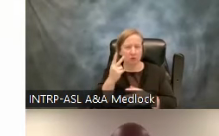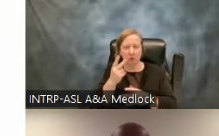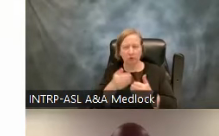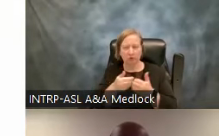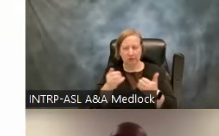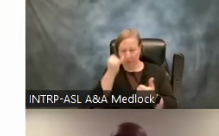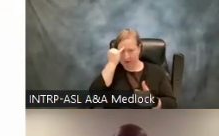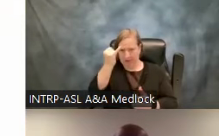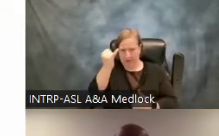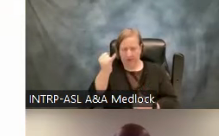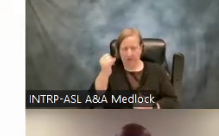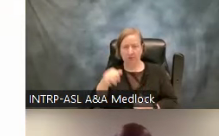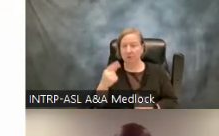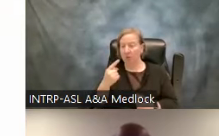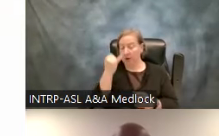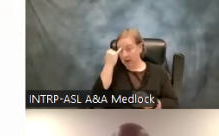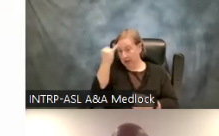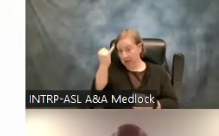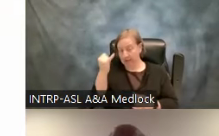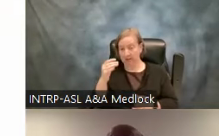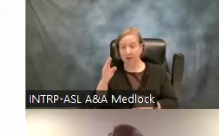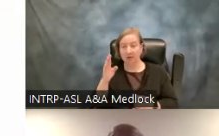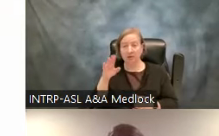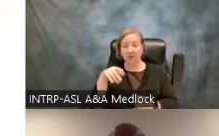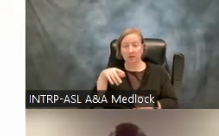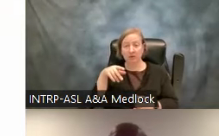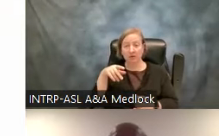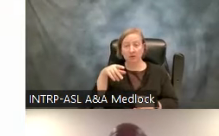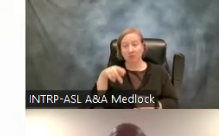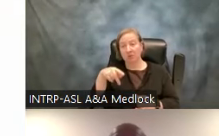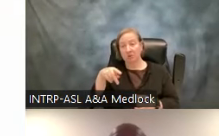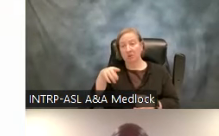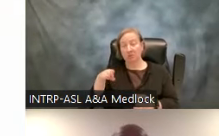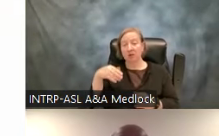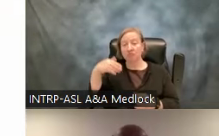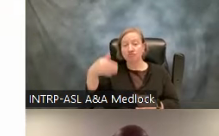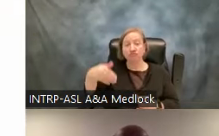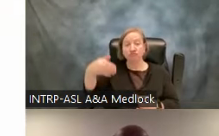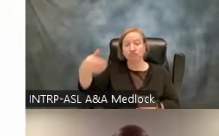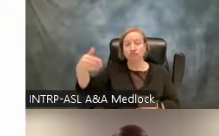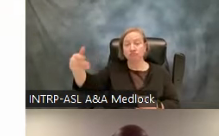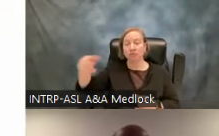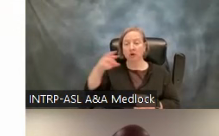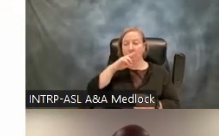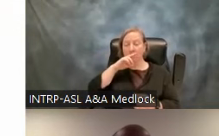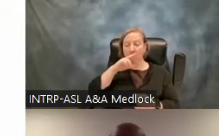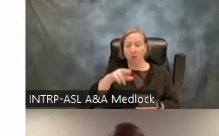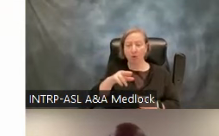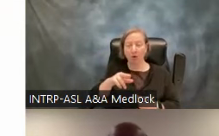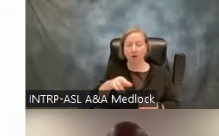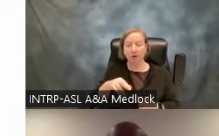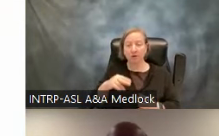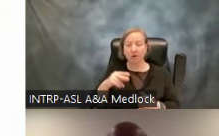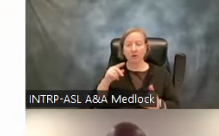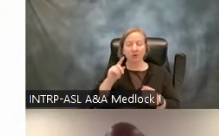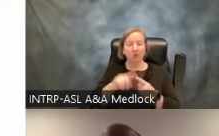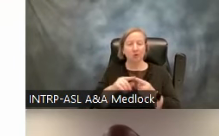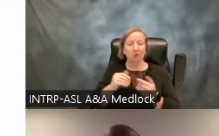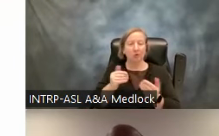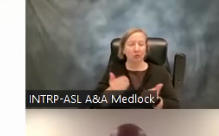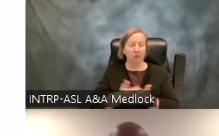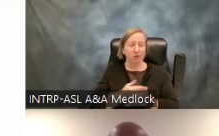one idea of the Bureau at some regular interval reporting to the new board.